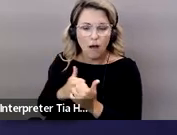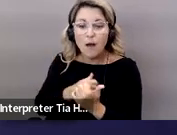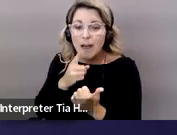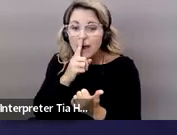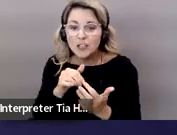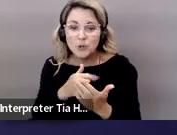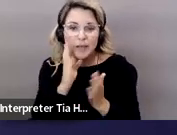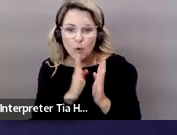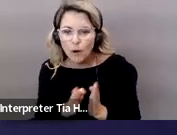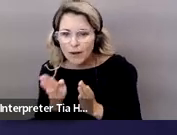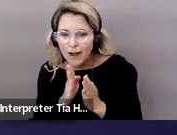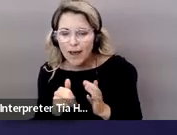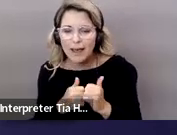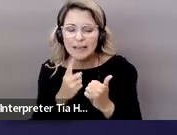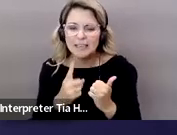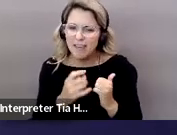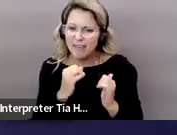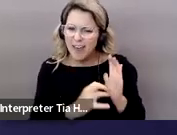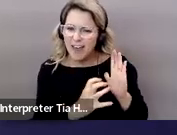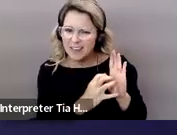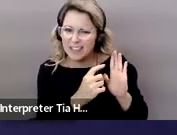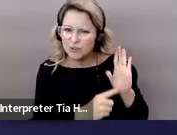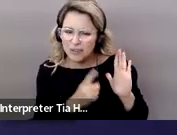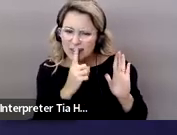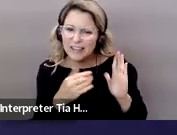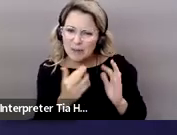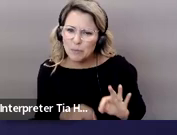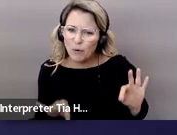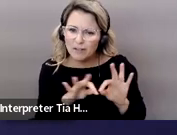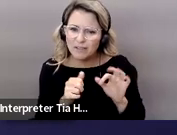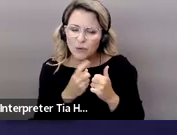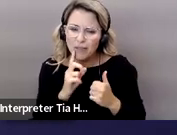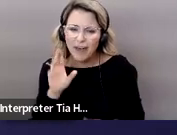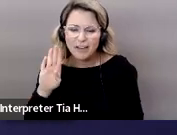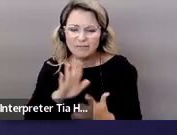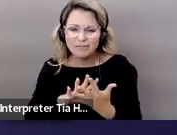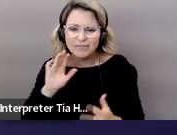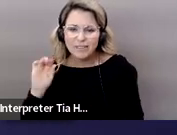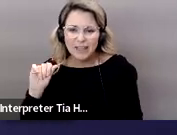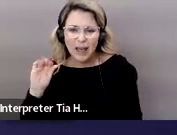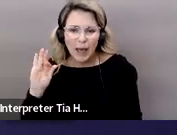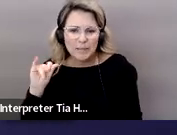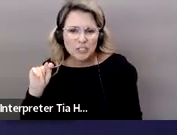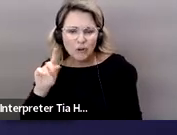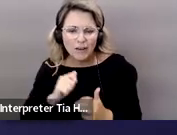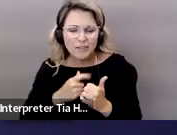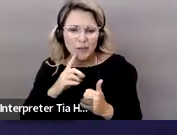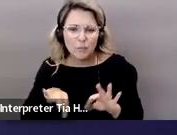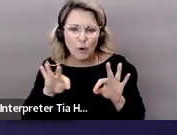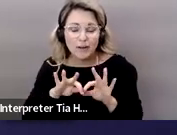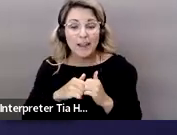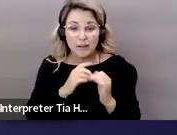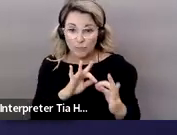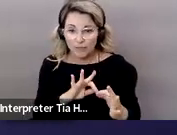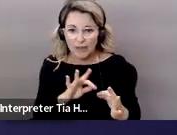kind of having everything to a T as is expected. And so I think the abstract is